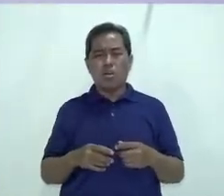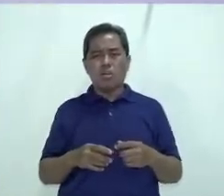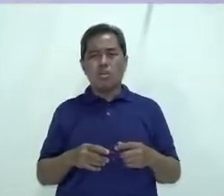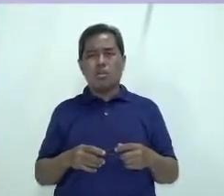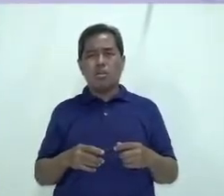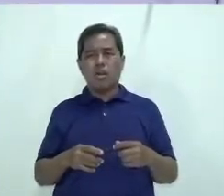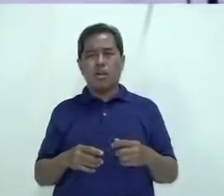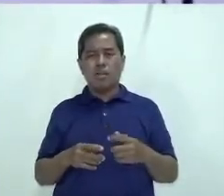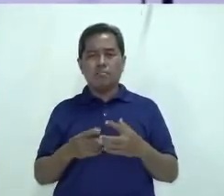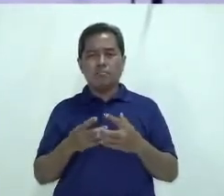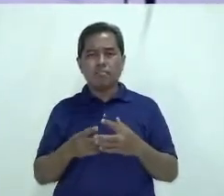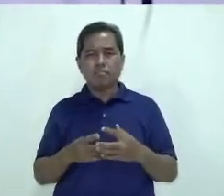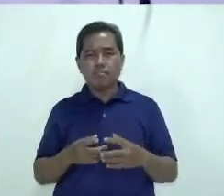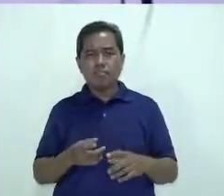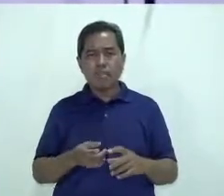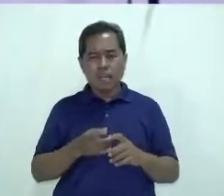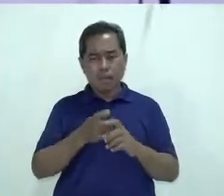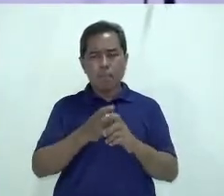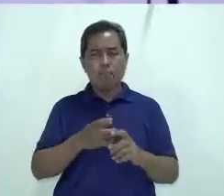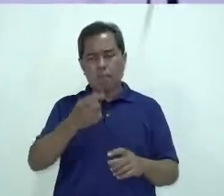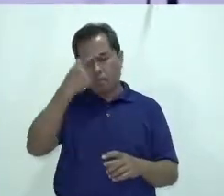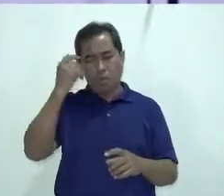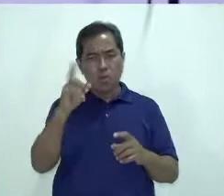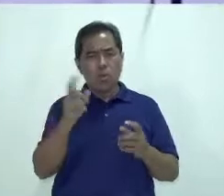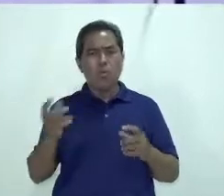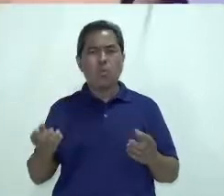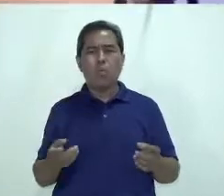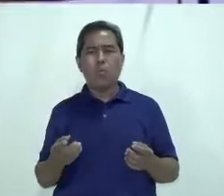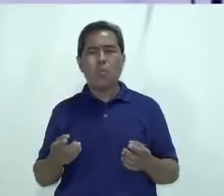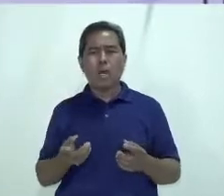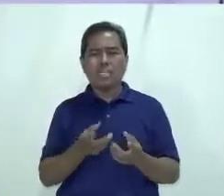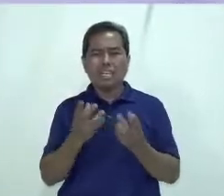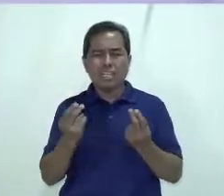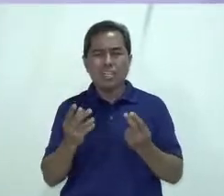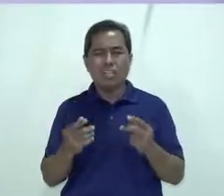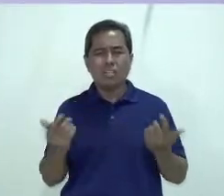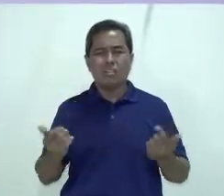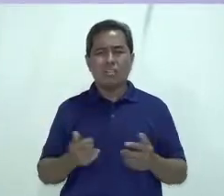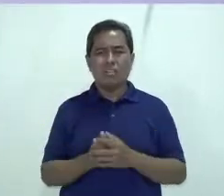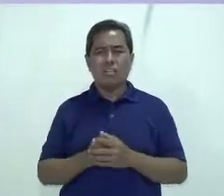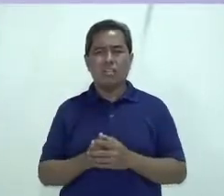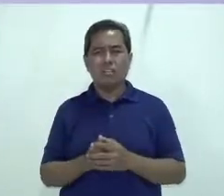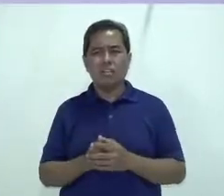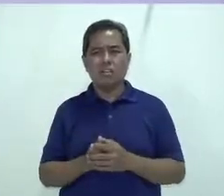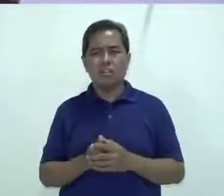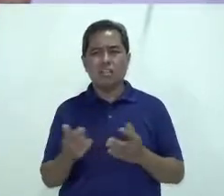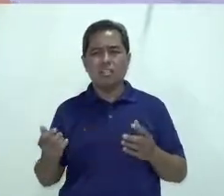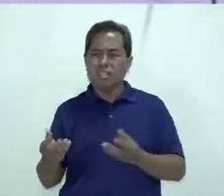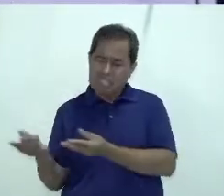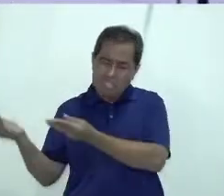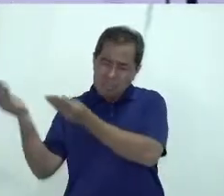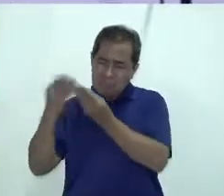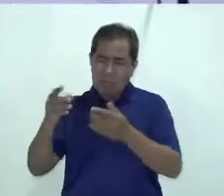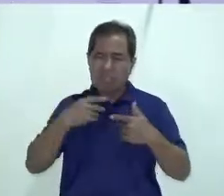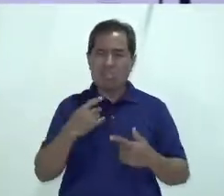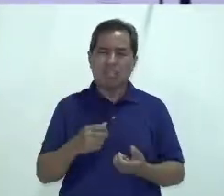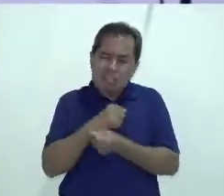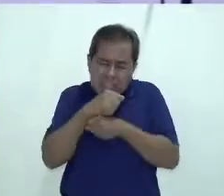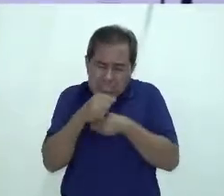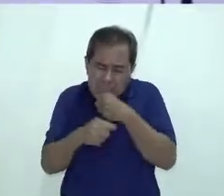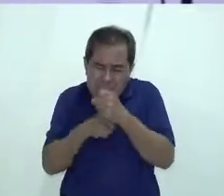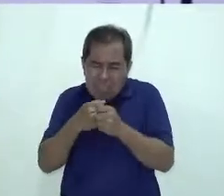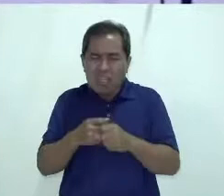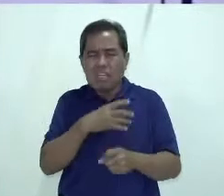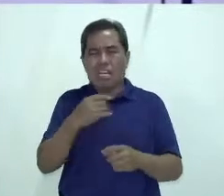or outside of us, just like what happened here, it's external circumstances that brought this suffering and pain